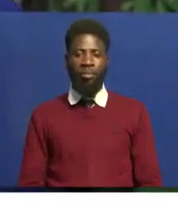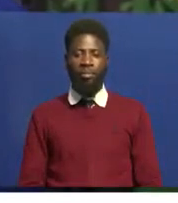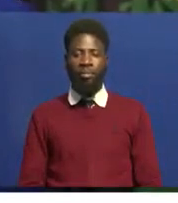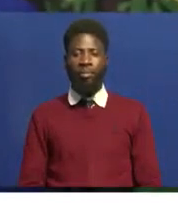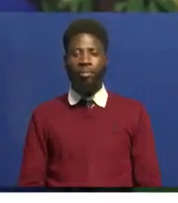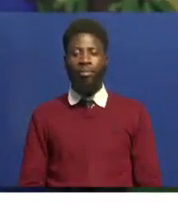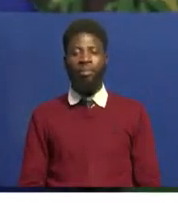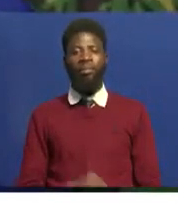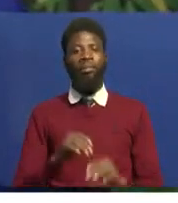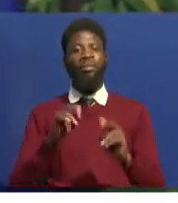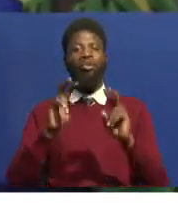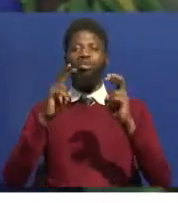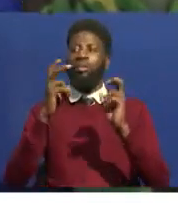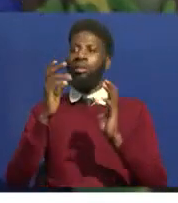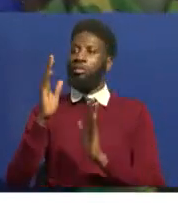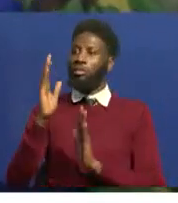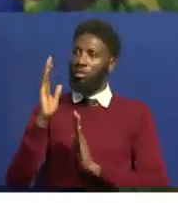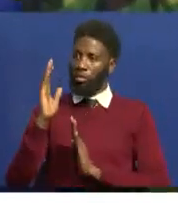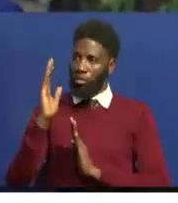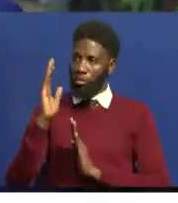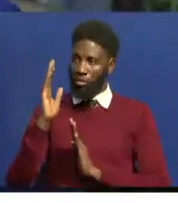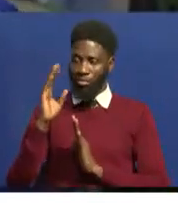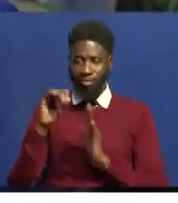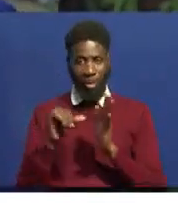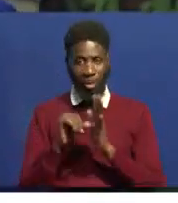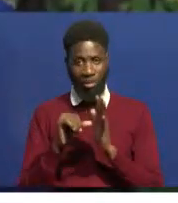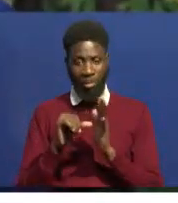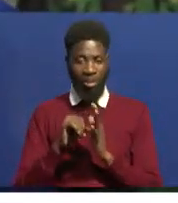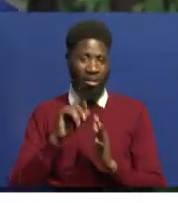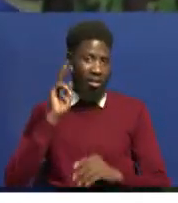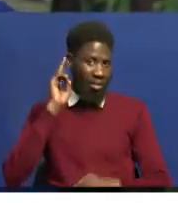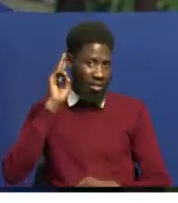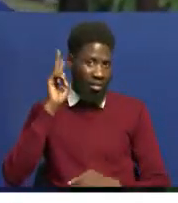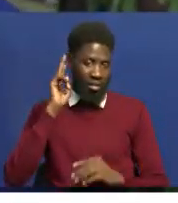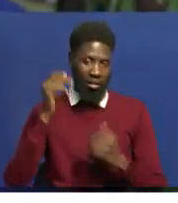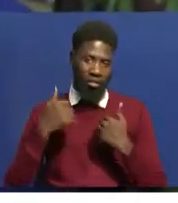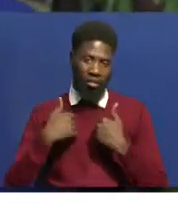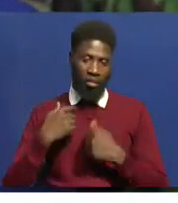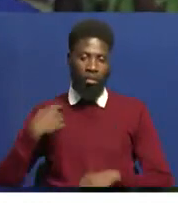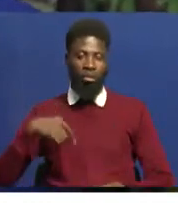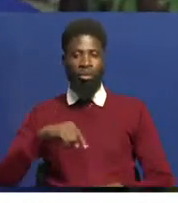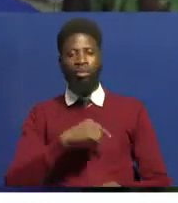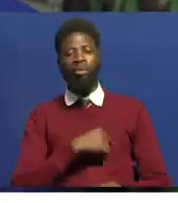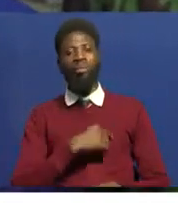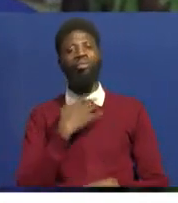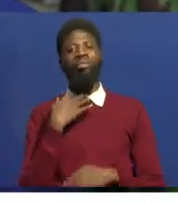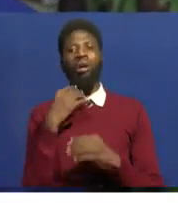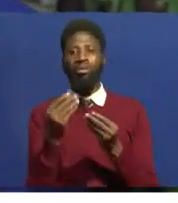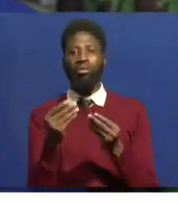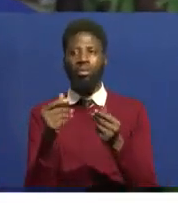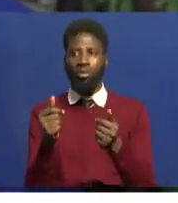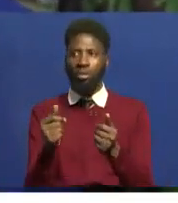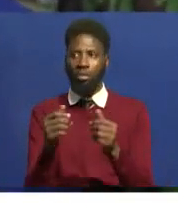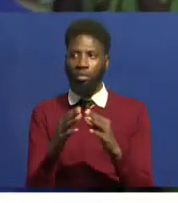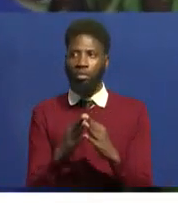Security issues in Kisii, which we want to address,